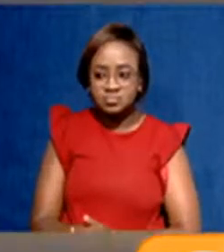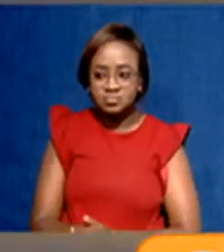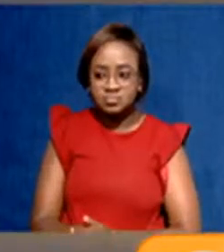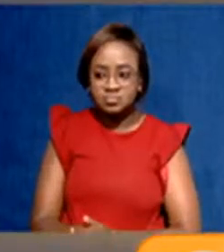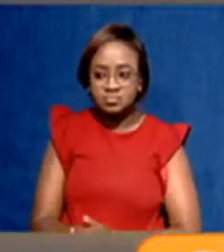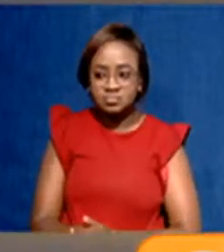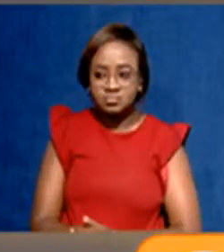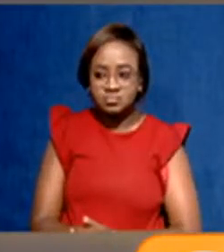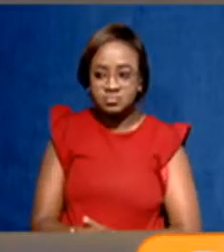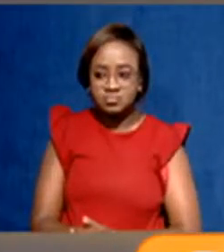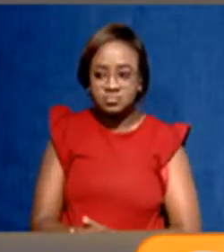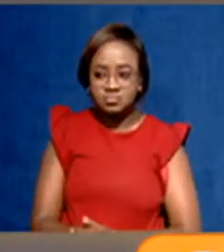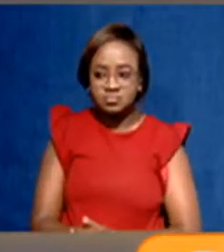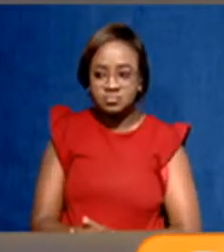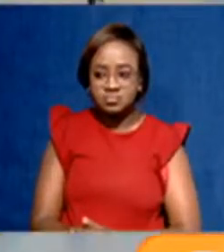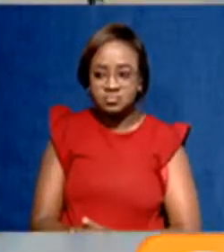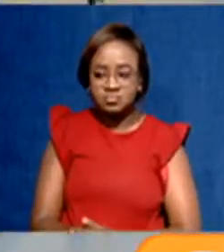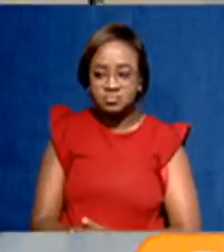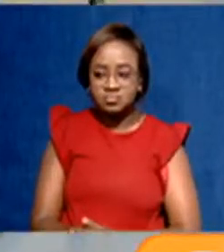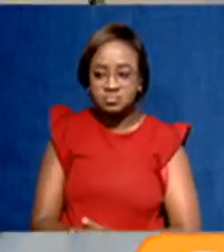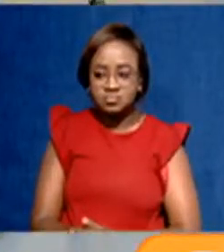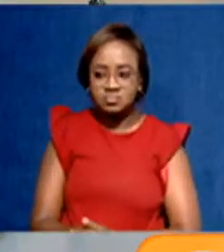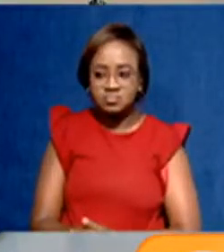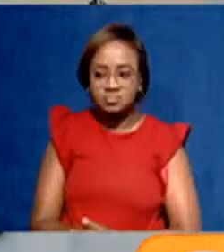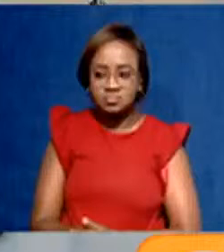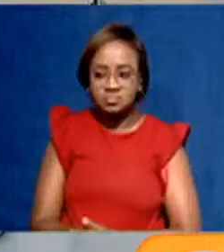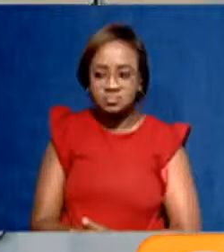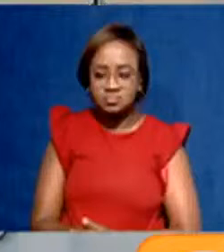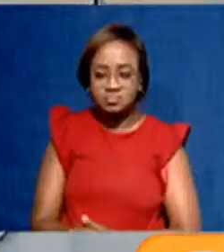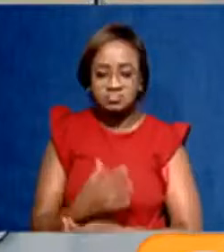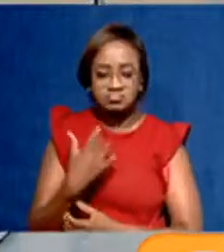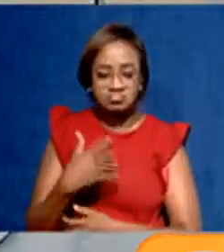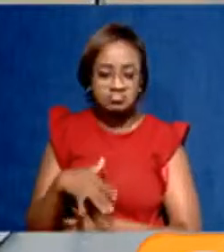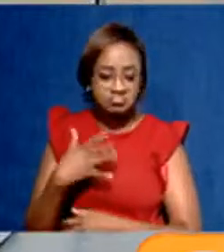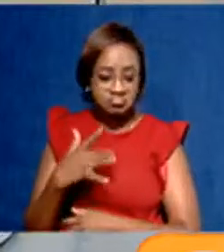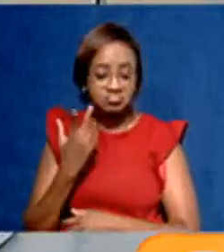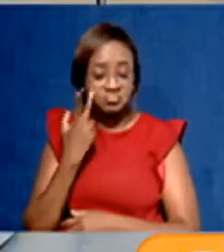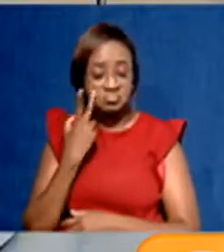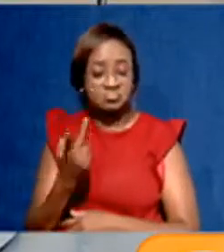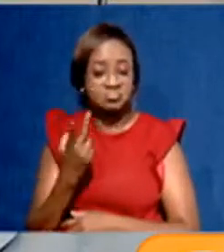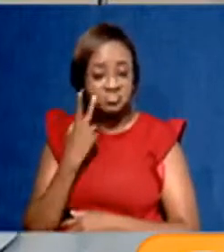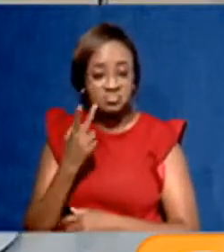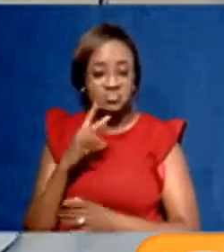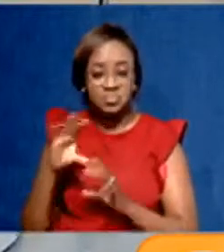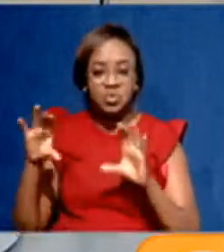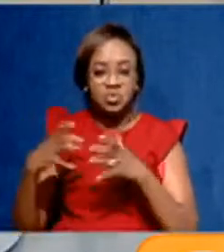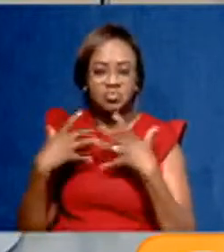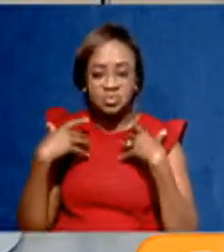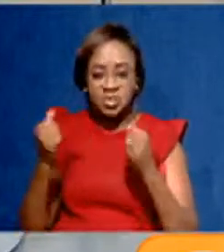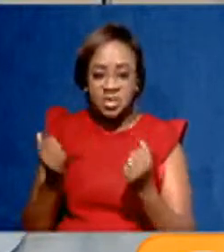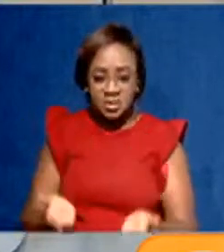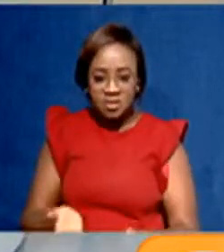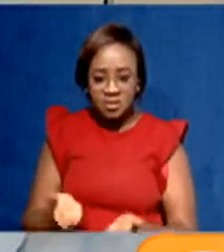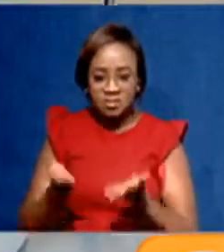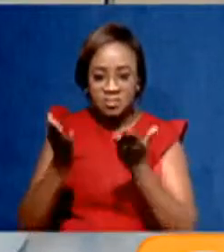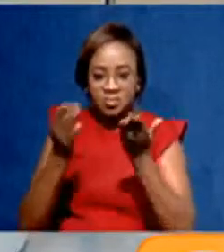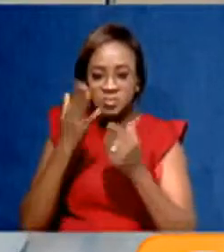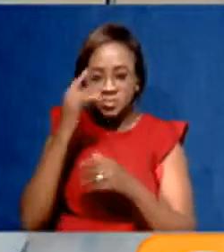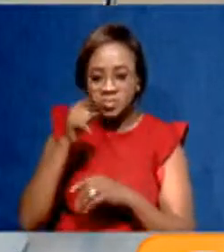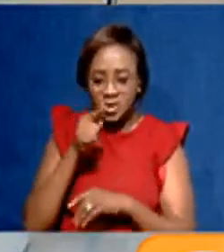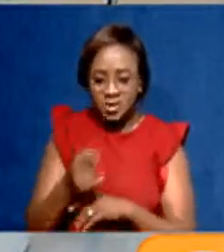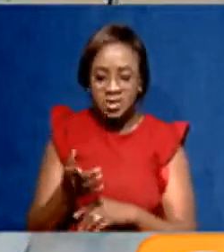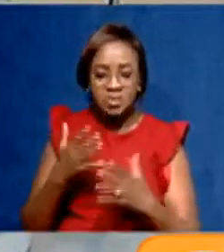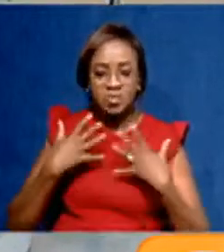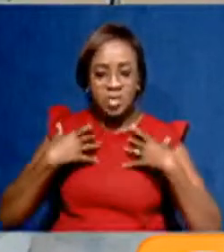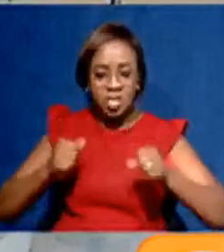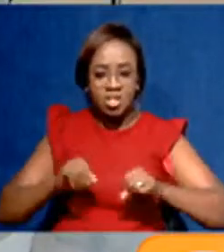Kenya shillings. Yes. Talk about the community health promoters, because that's now health going to the